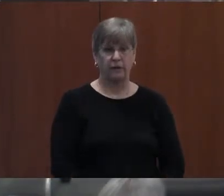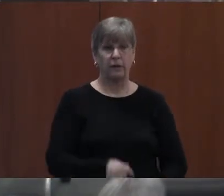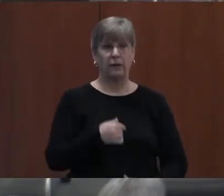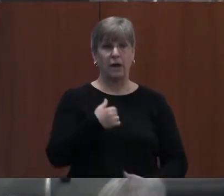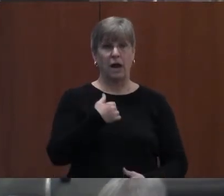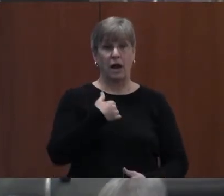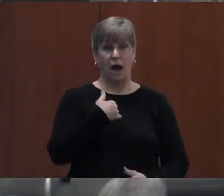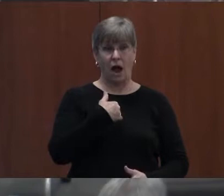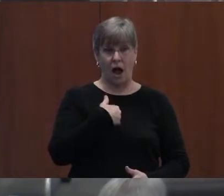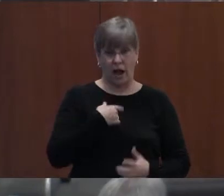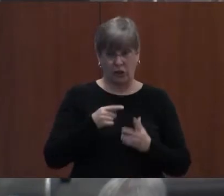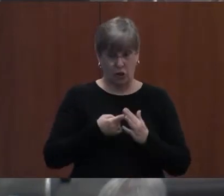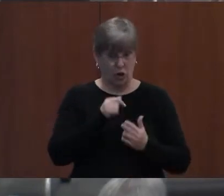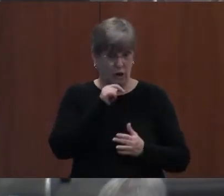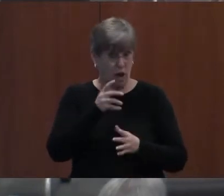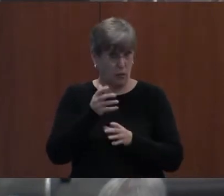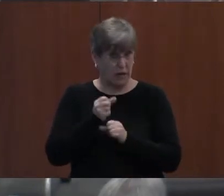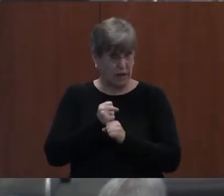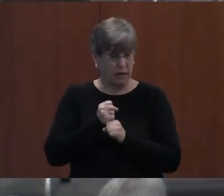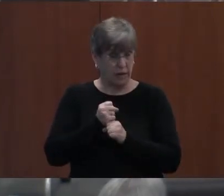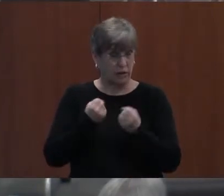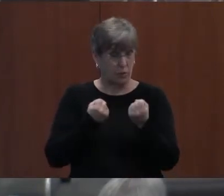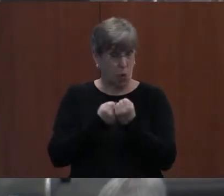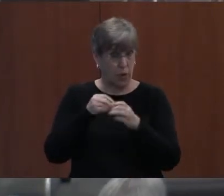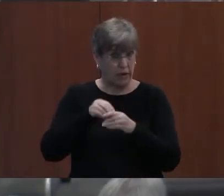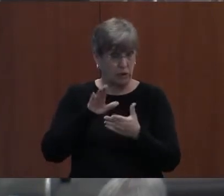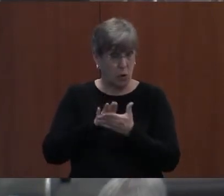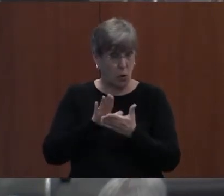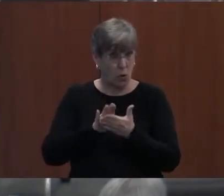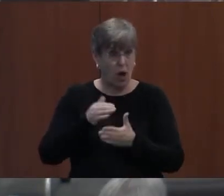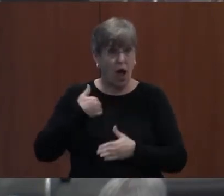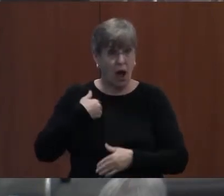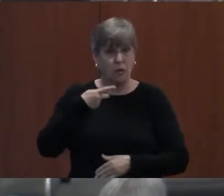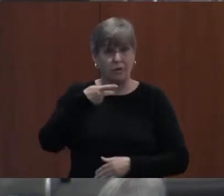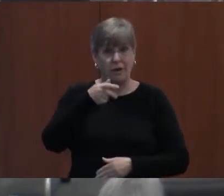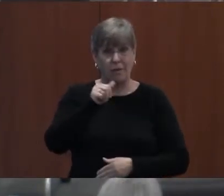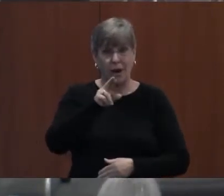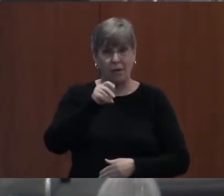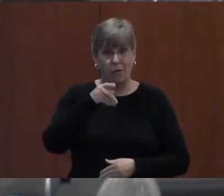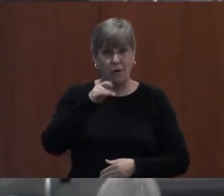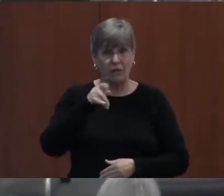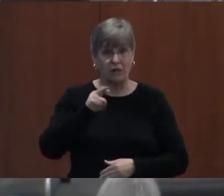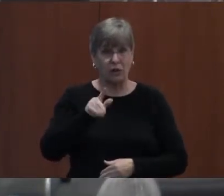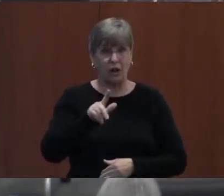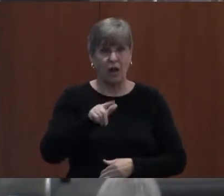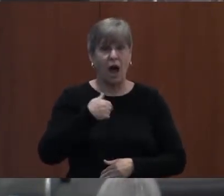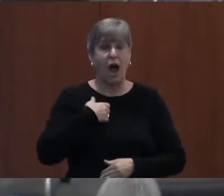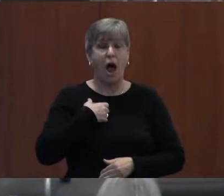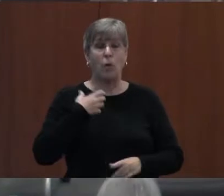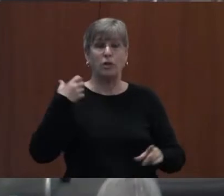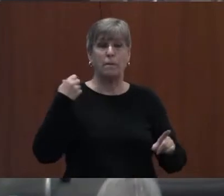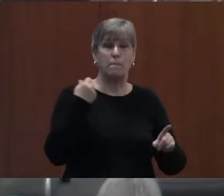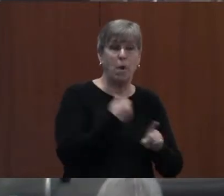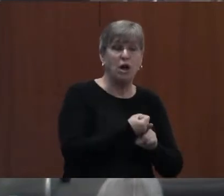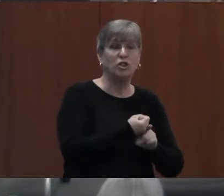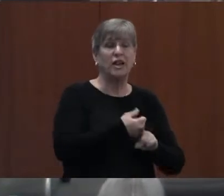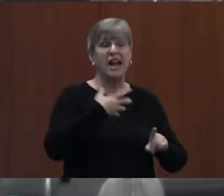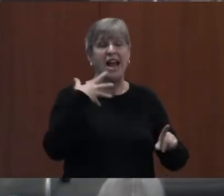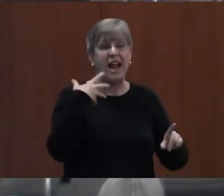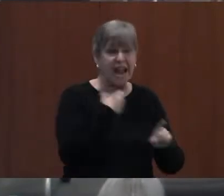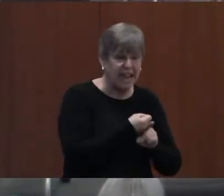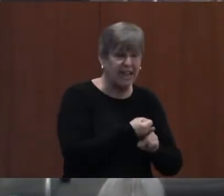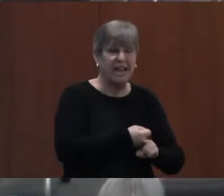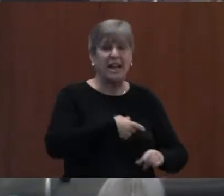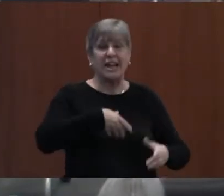not receiving support in school. I was a paraprofessional. I was punched, kicked, hit, bit, spit